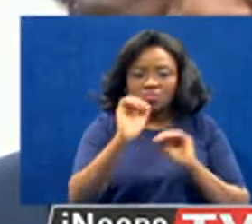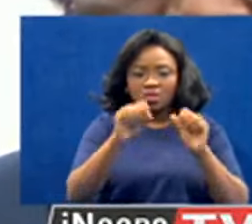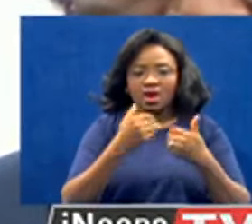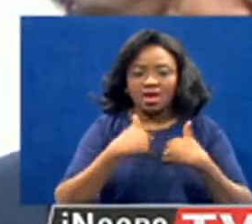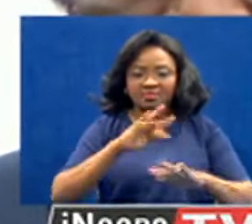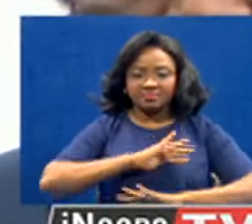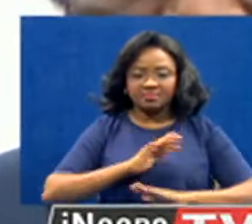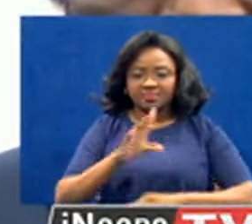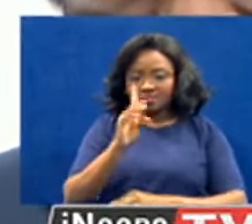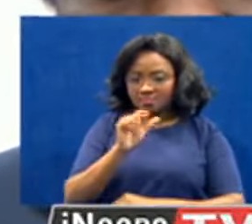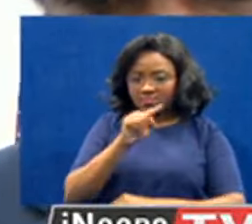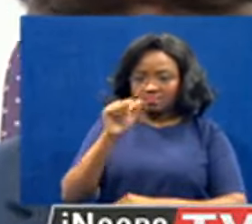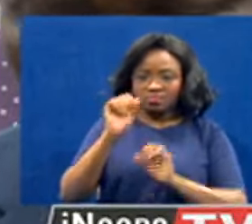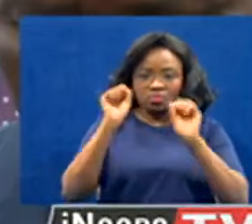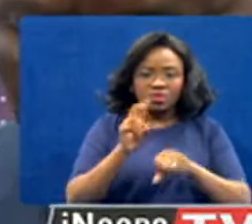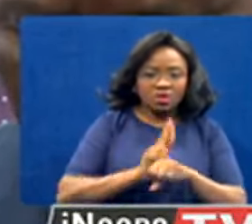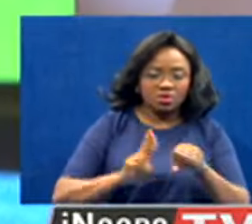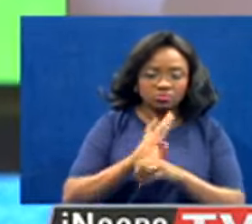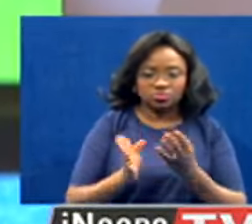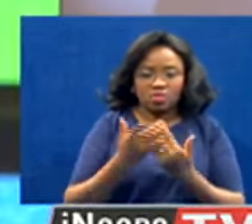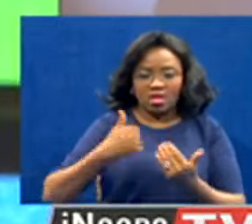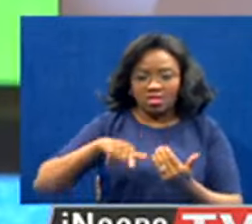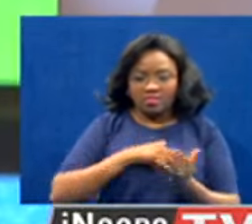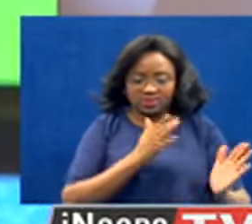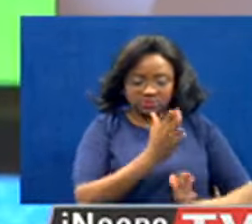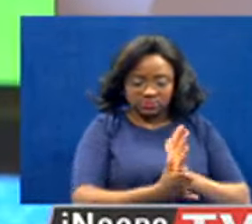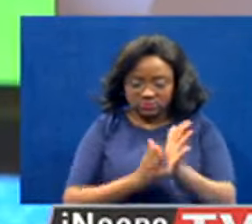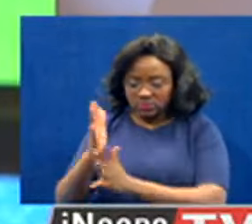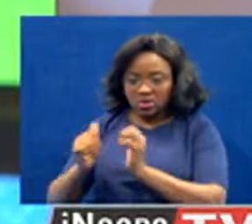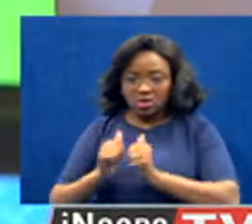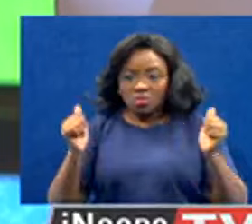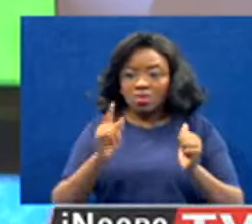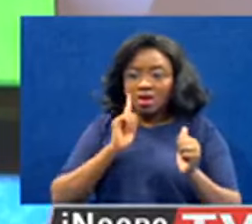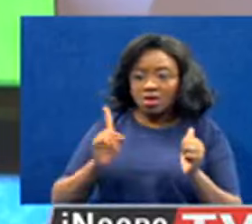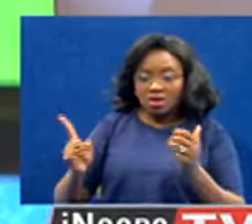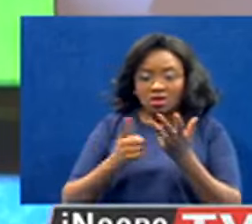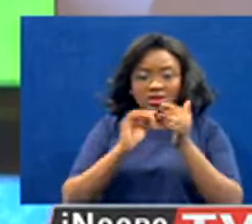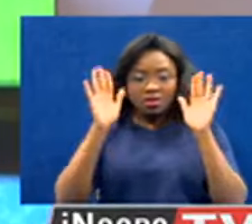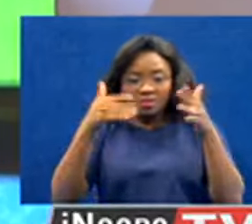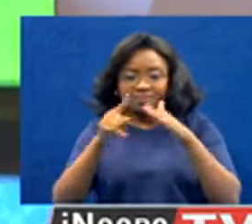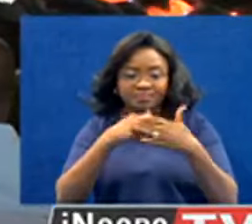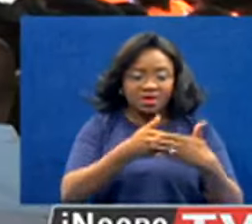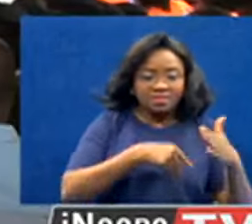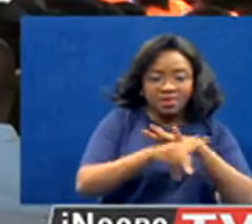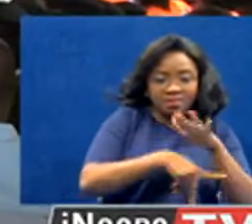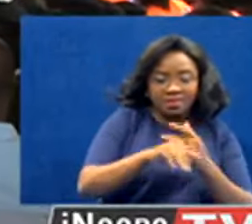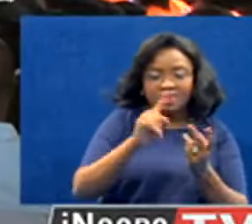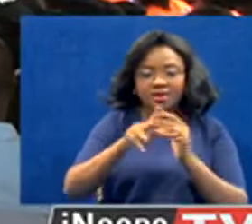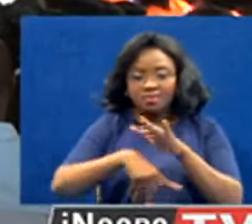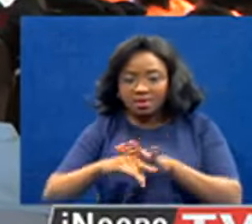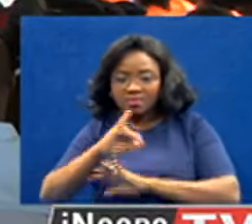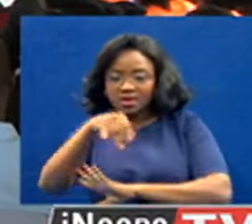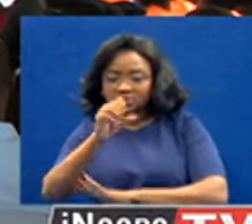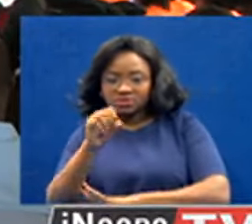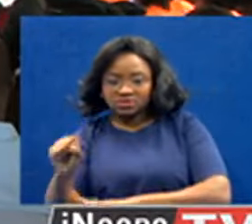be able to properly use as we do our planning. The census will target pre-primary, primary, junior, secondary schools